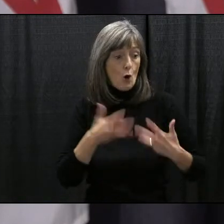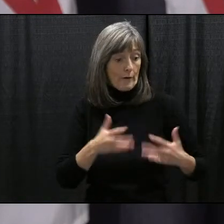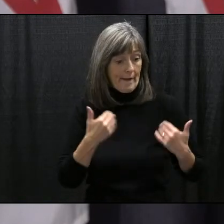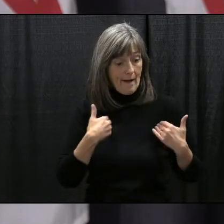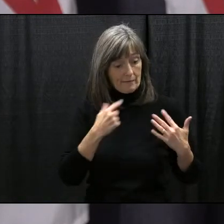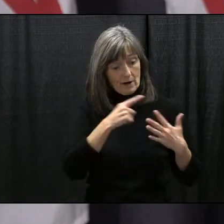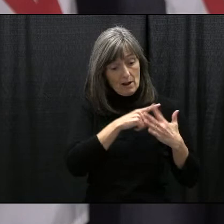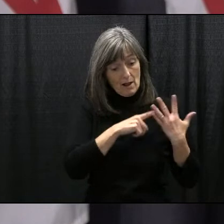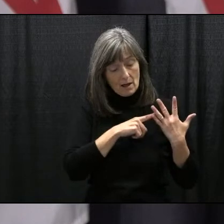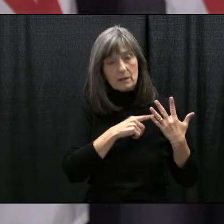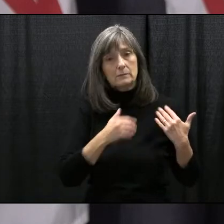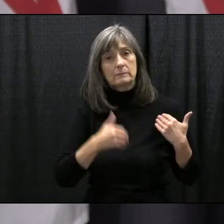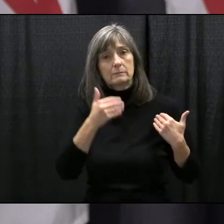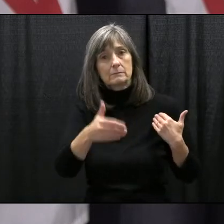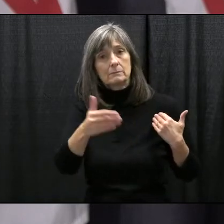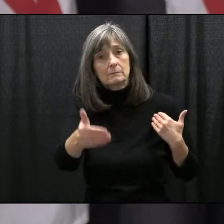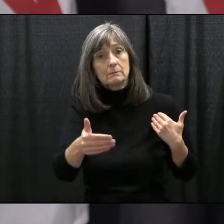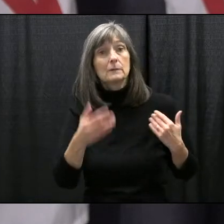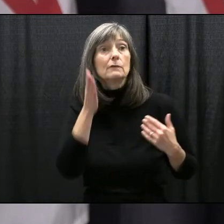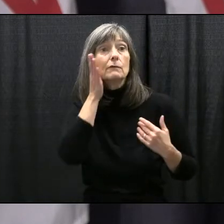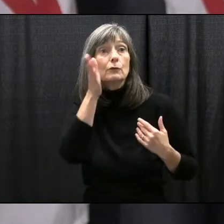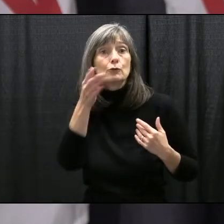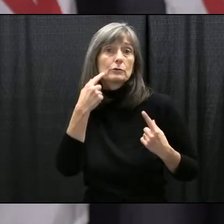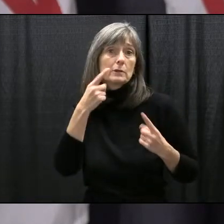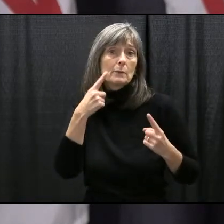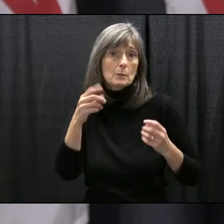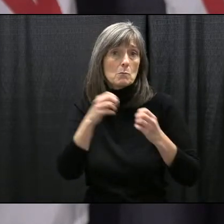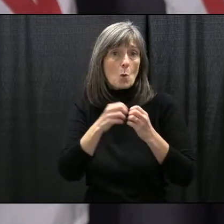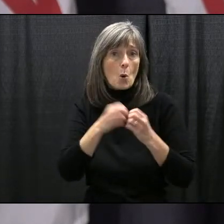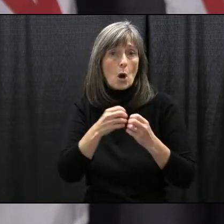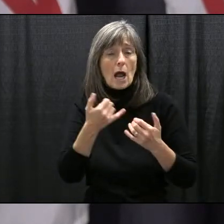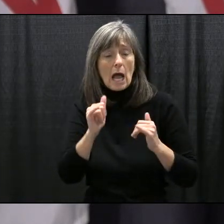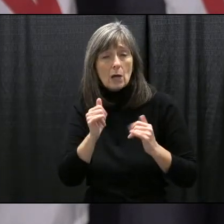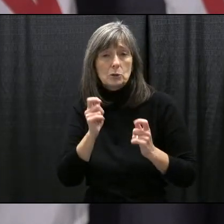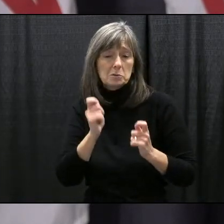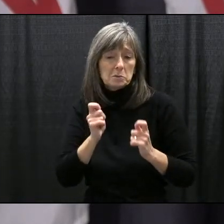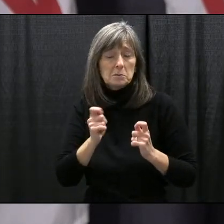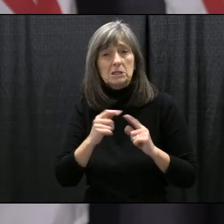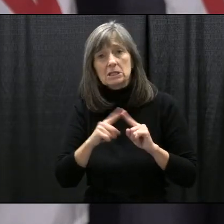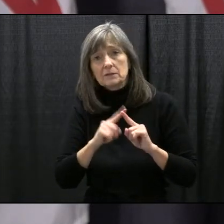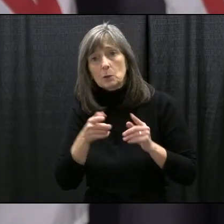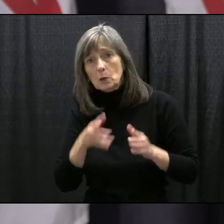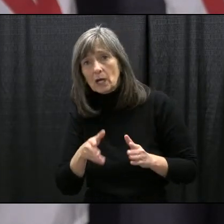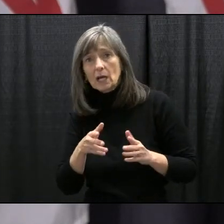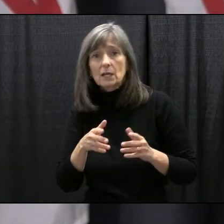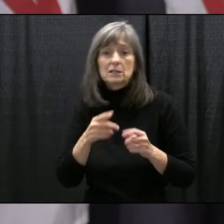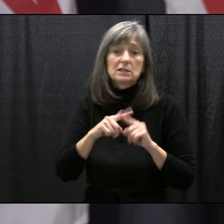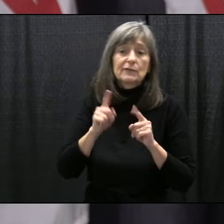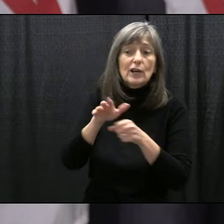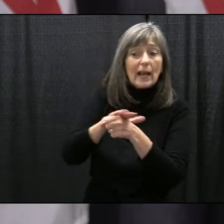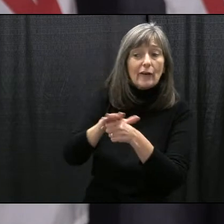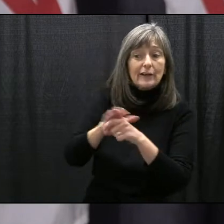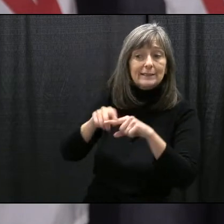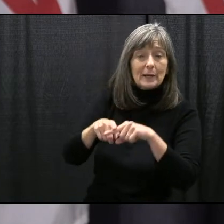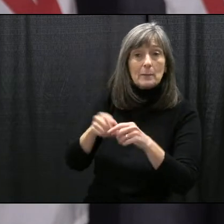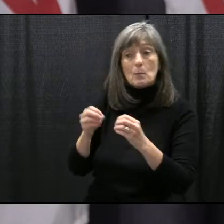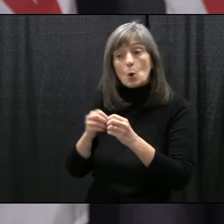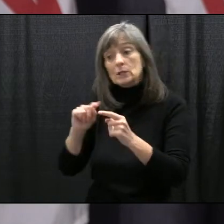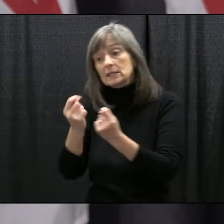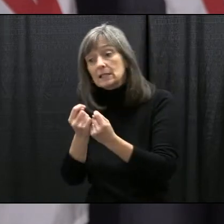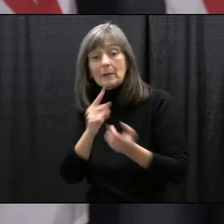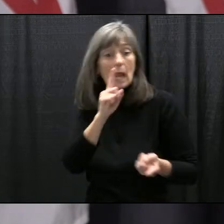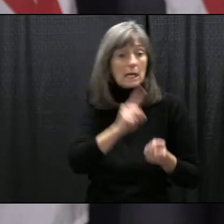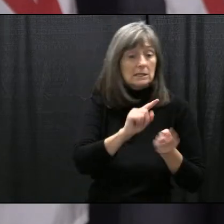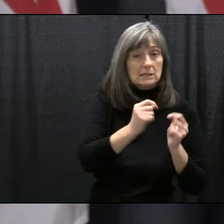have. And in the future, there'll be other announcements about different approaches in different areas, maybe more teams here,